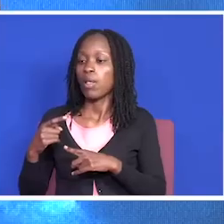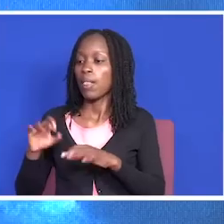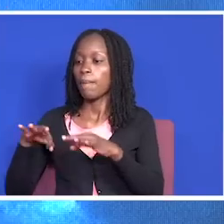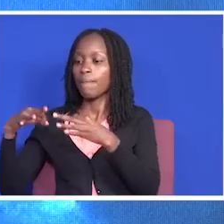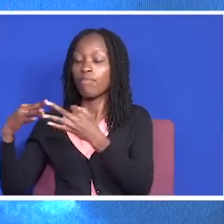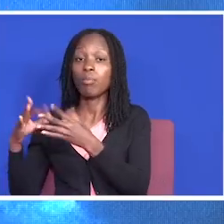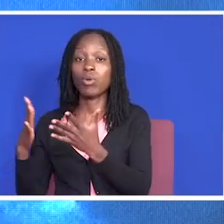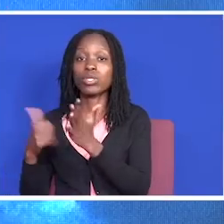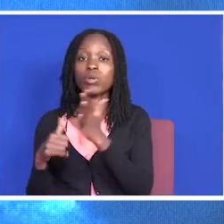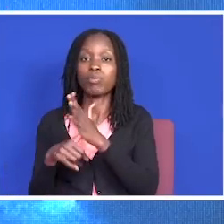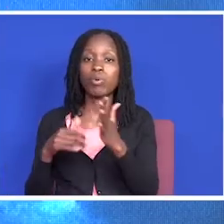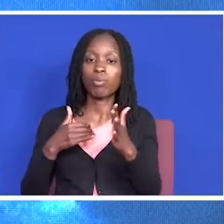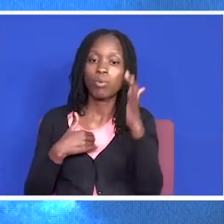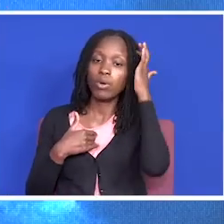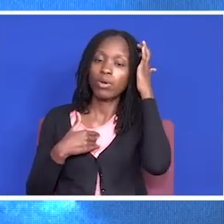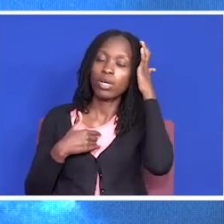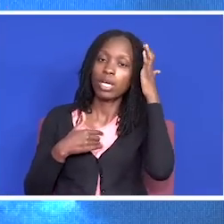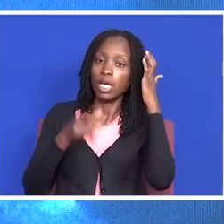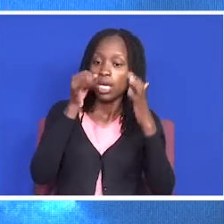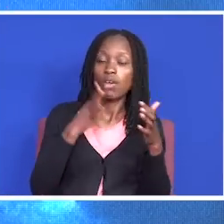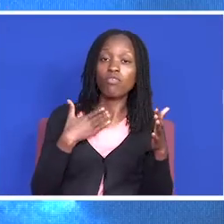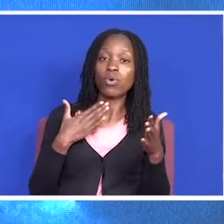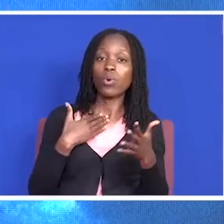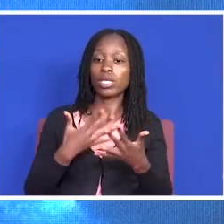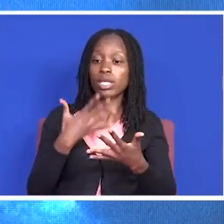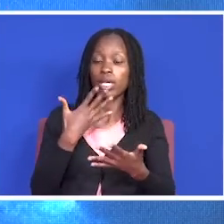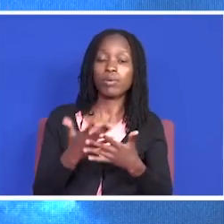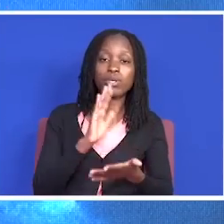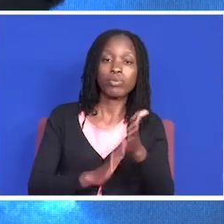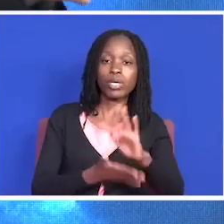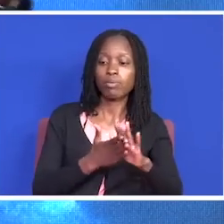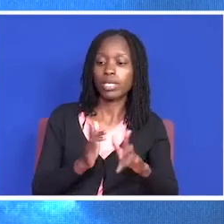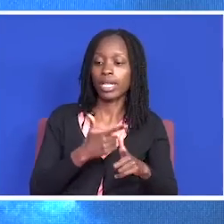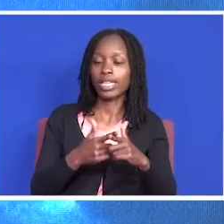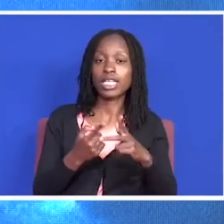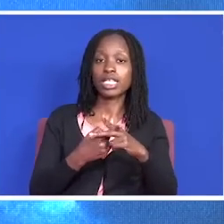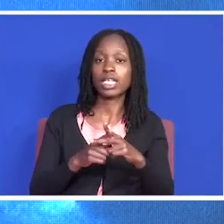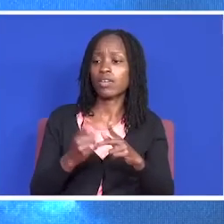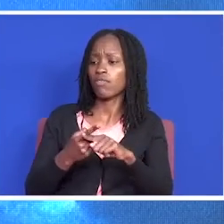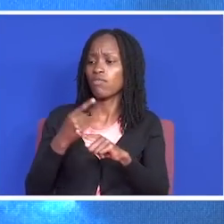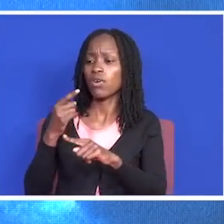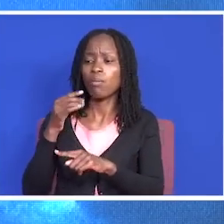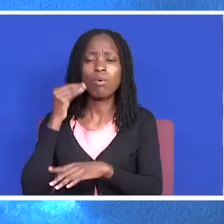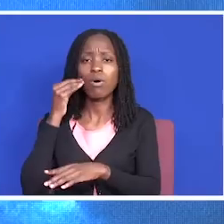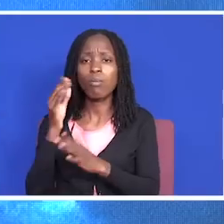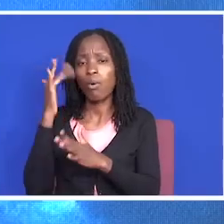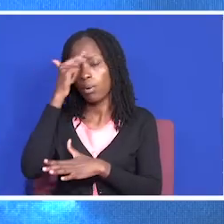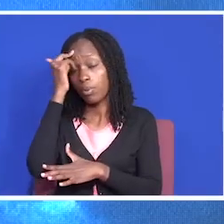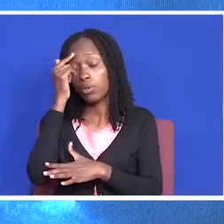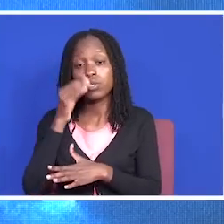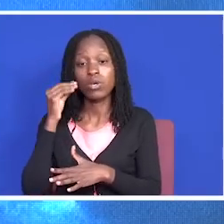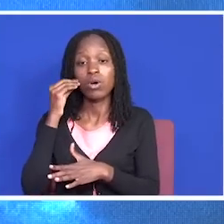That means if you want to empty your prisons, just correct the homes, because homes